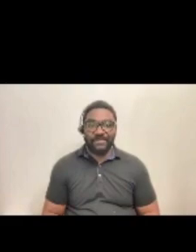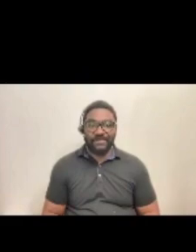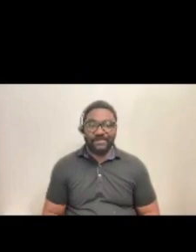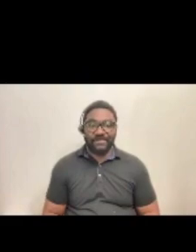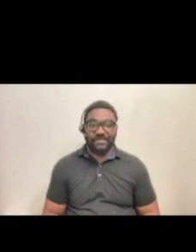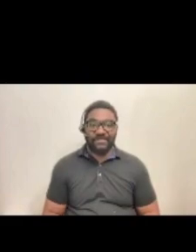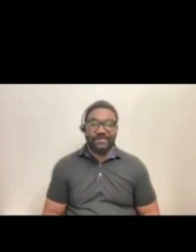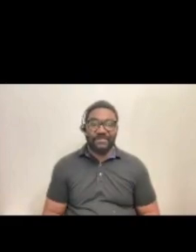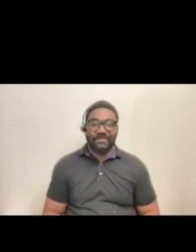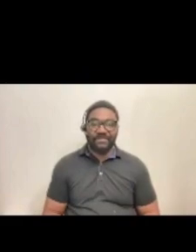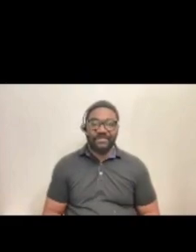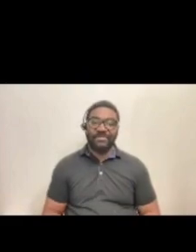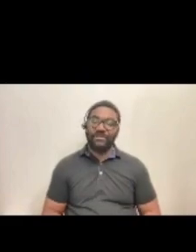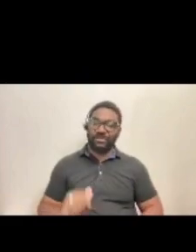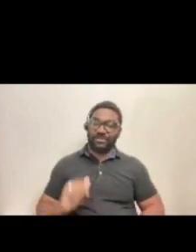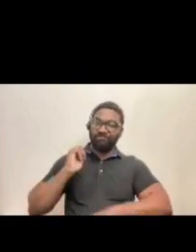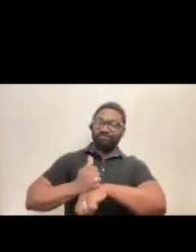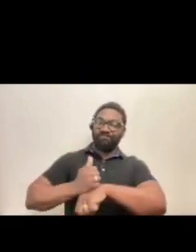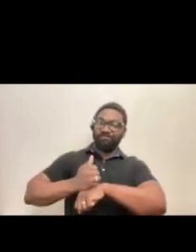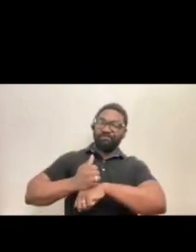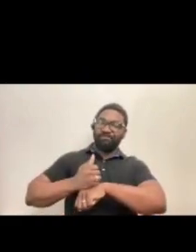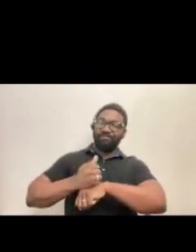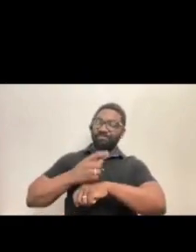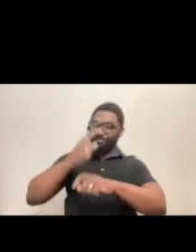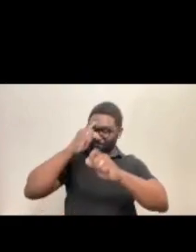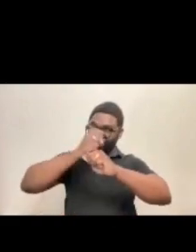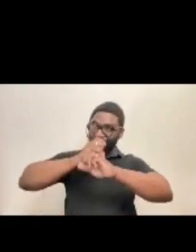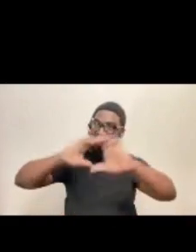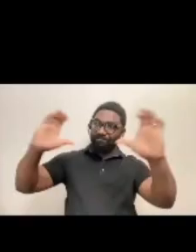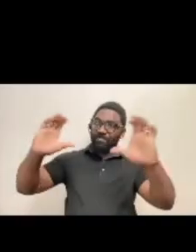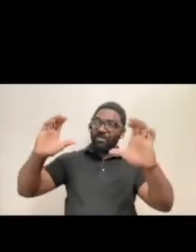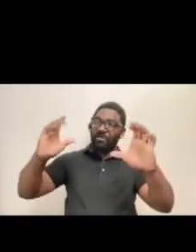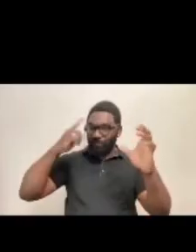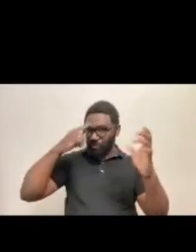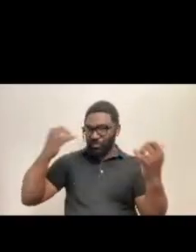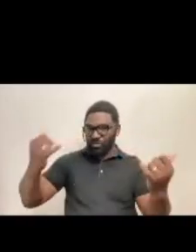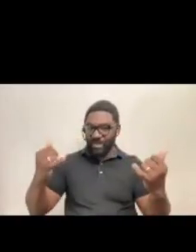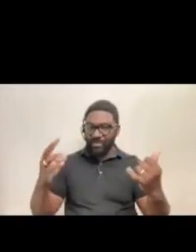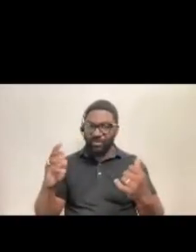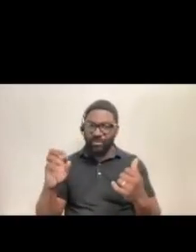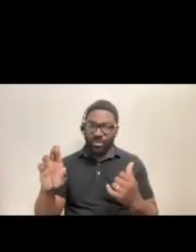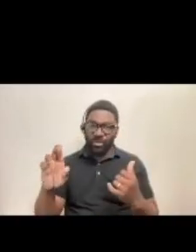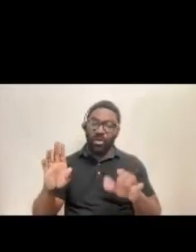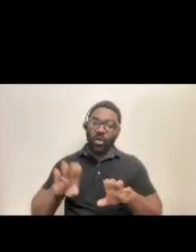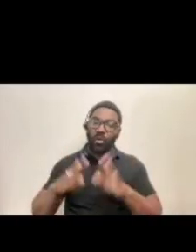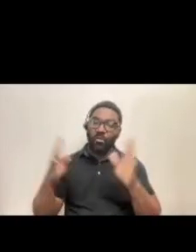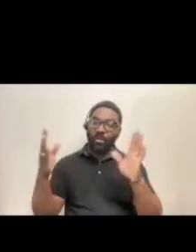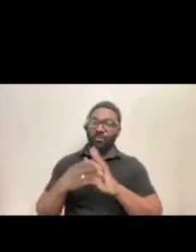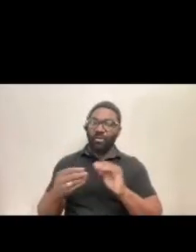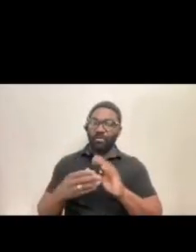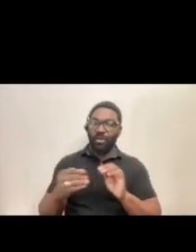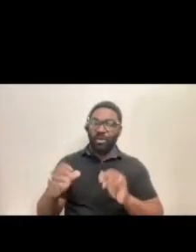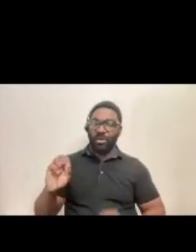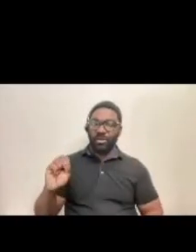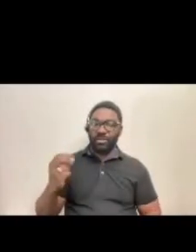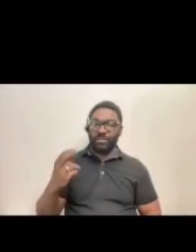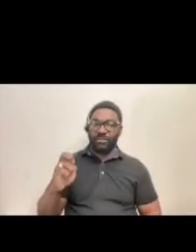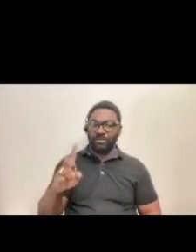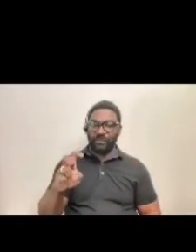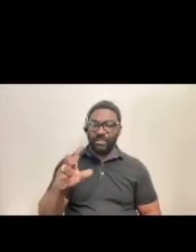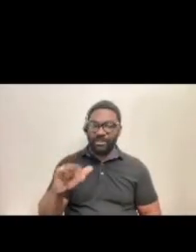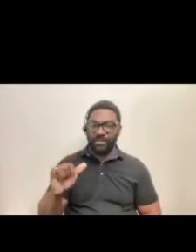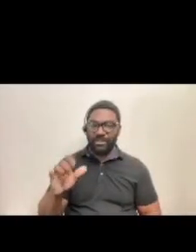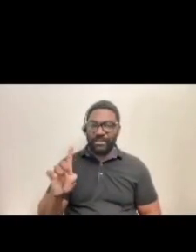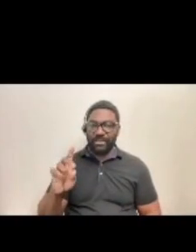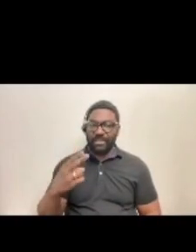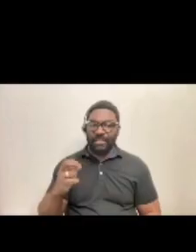And to set the stage for today's webinar and to provide opening remarks, I am so pleased to introduce Shelley Hendren, Senior